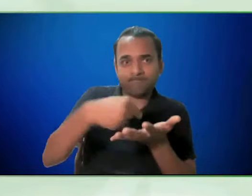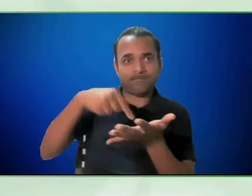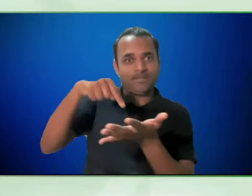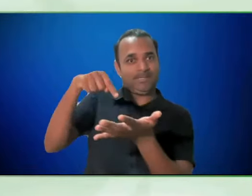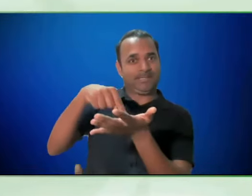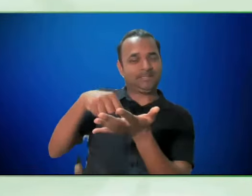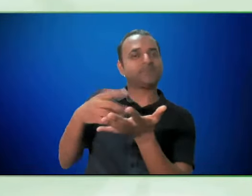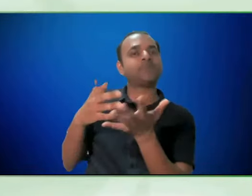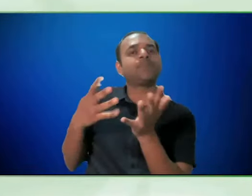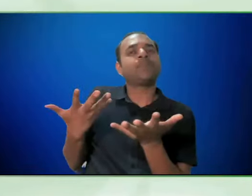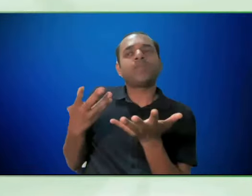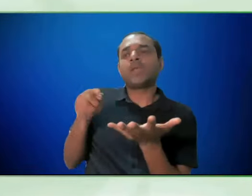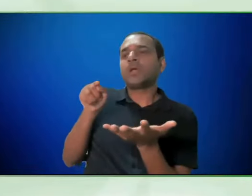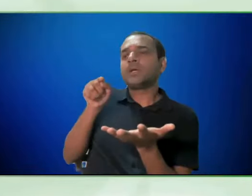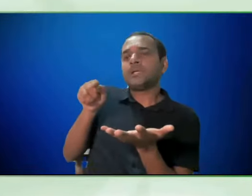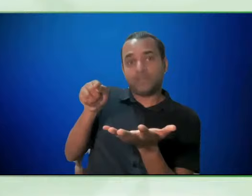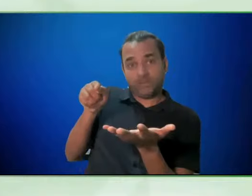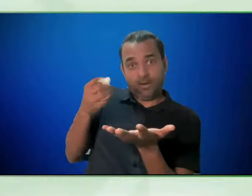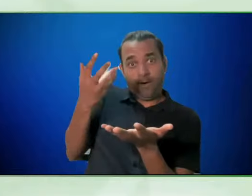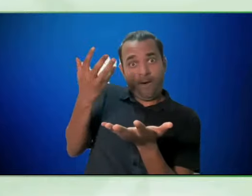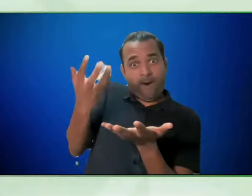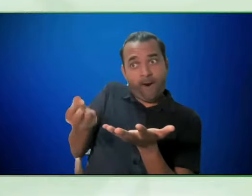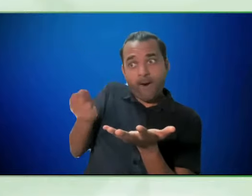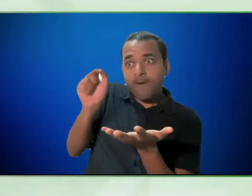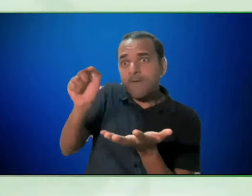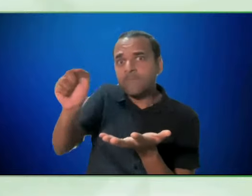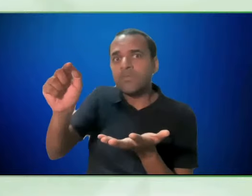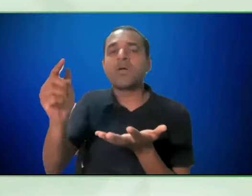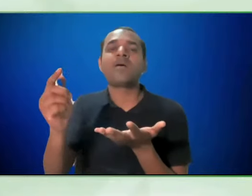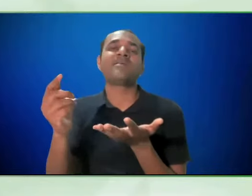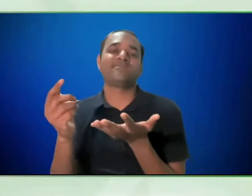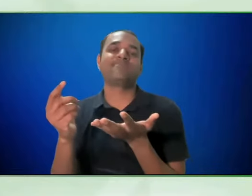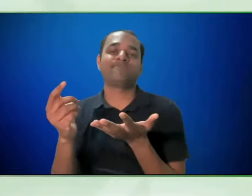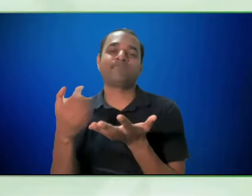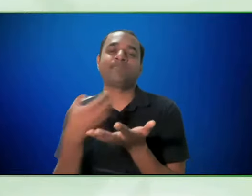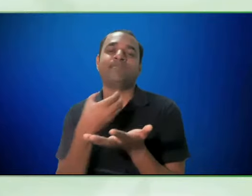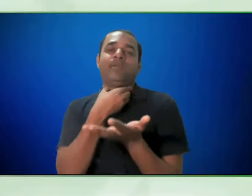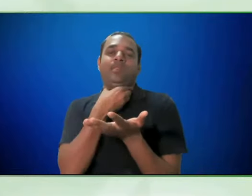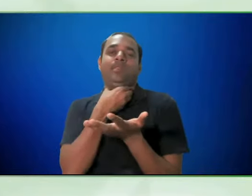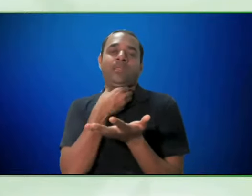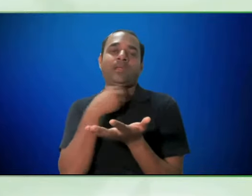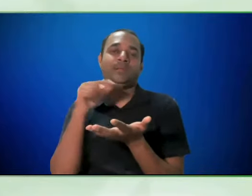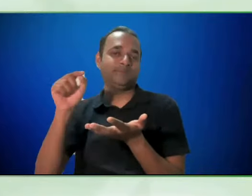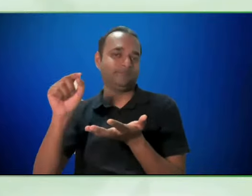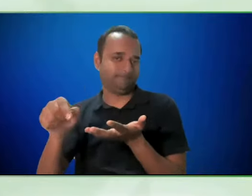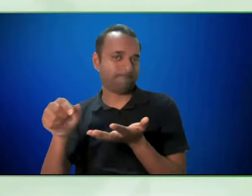other things that that's also a little bit complicated. You also